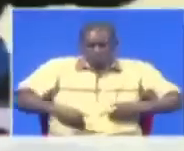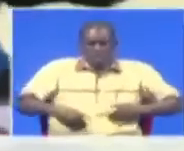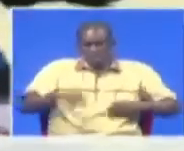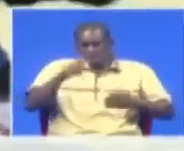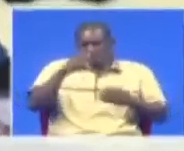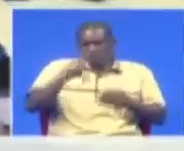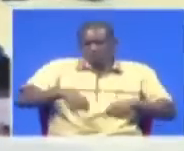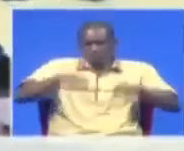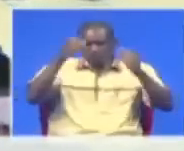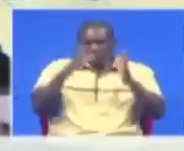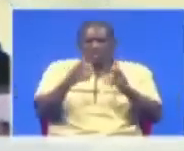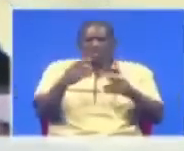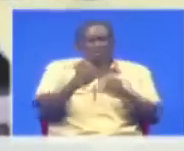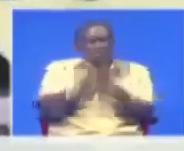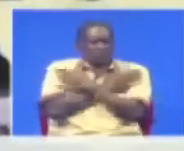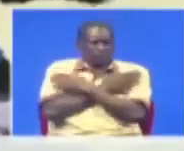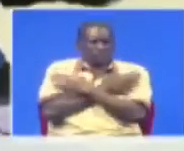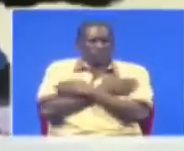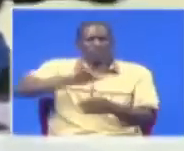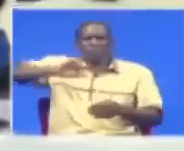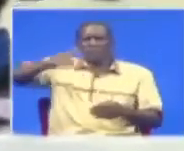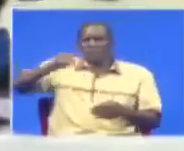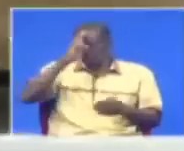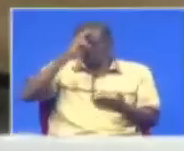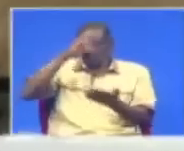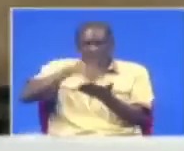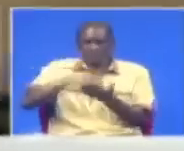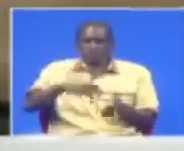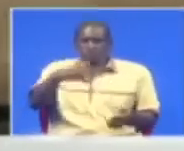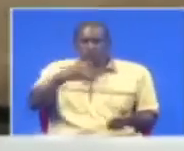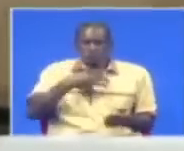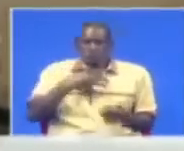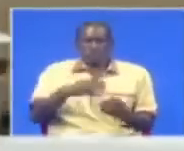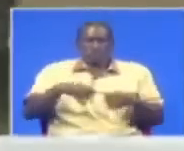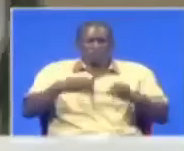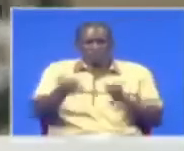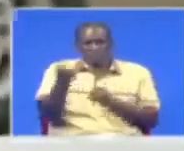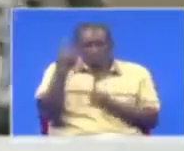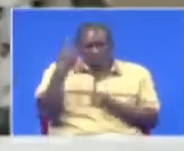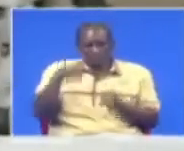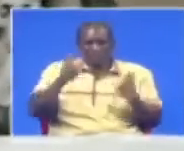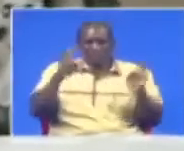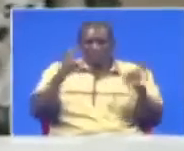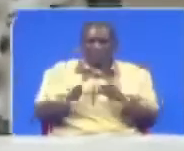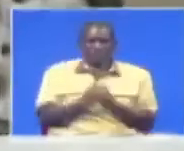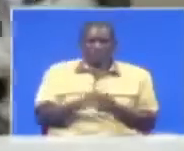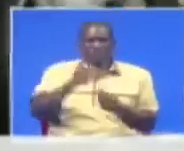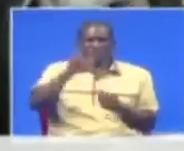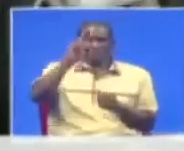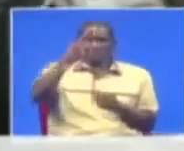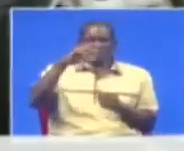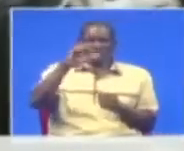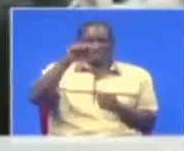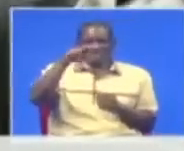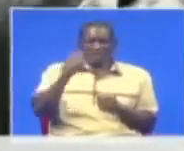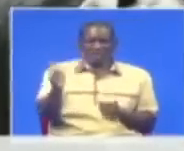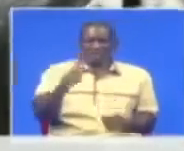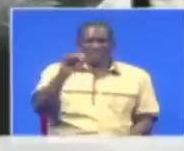well as her colleagues from the Kilimani police station, who are still coming to terms with the matter. Gina Kirori, NTV.